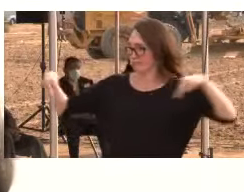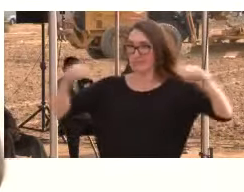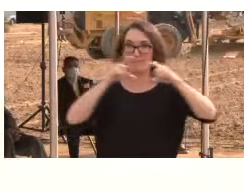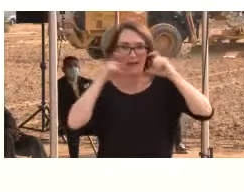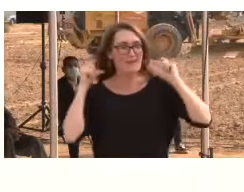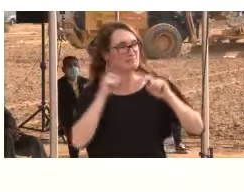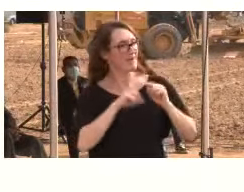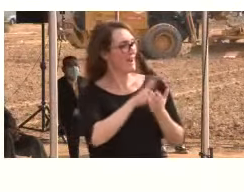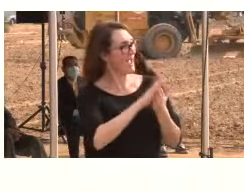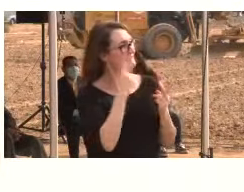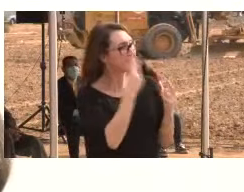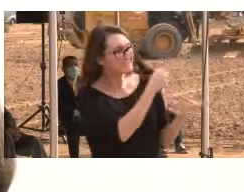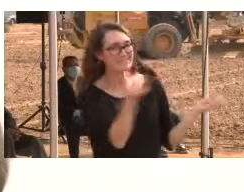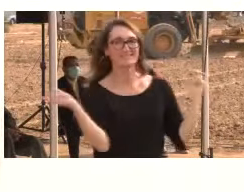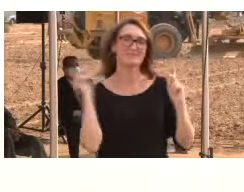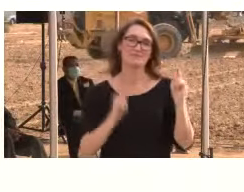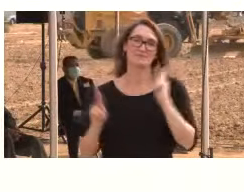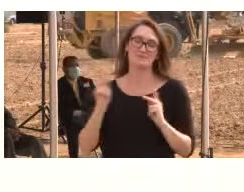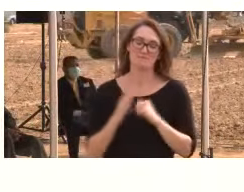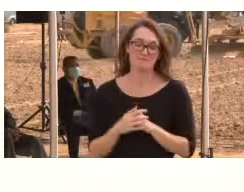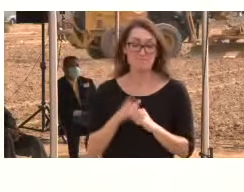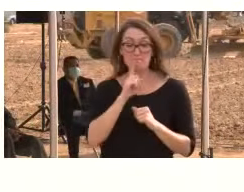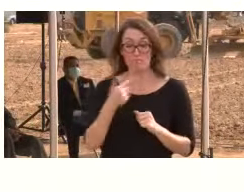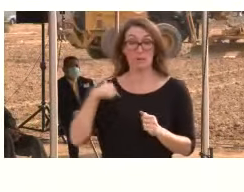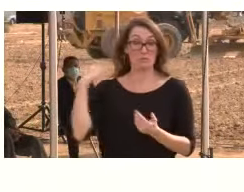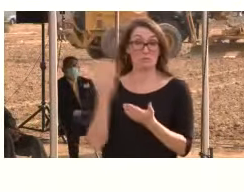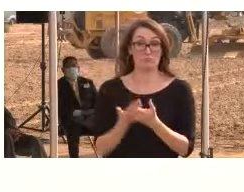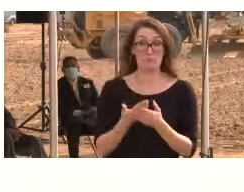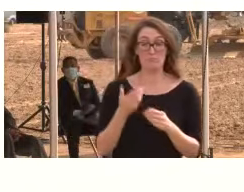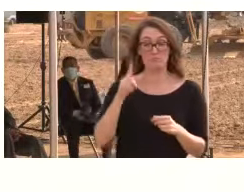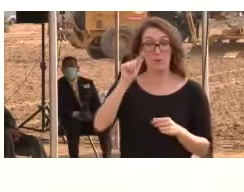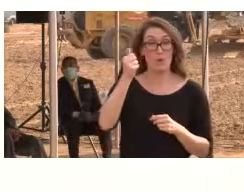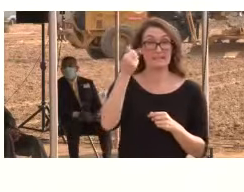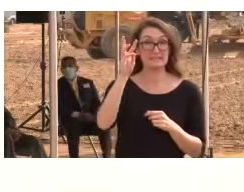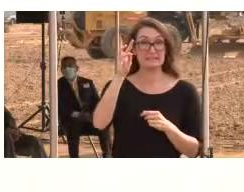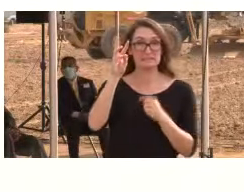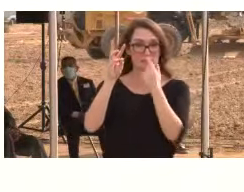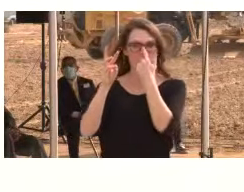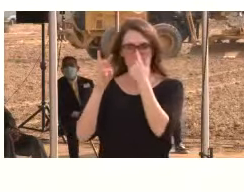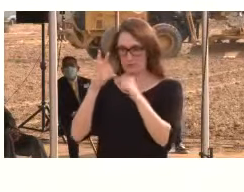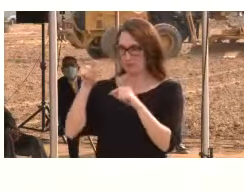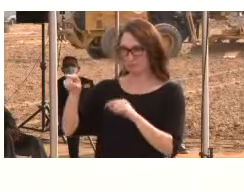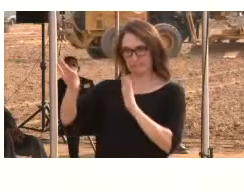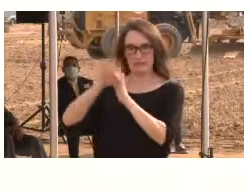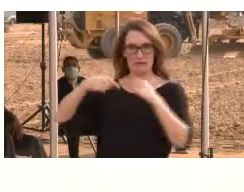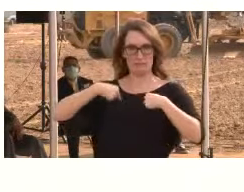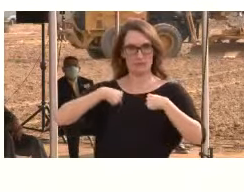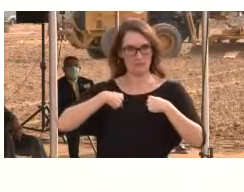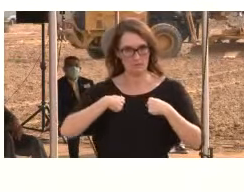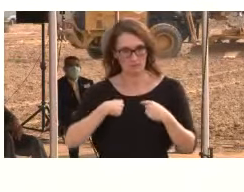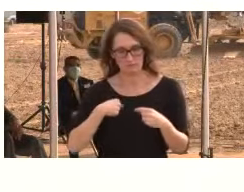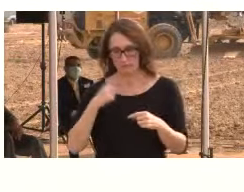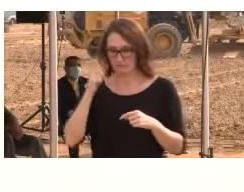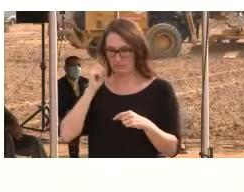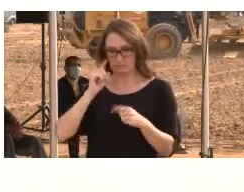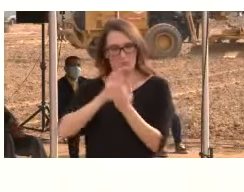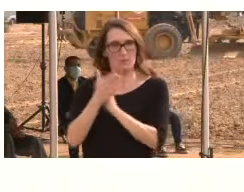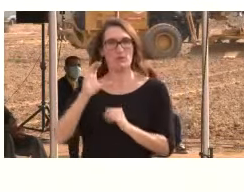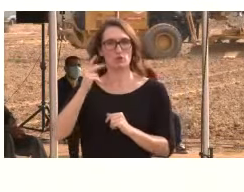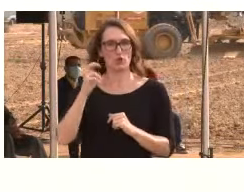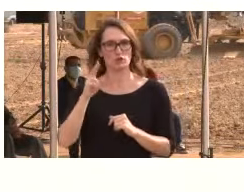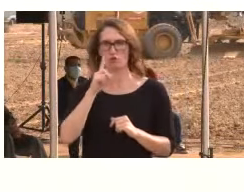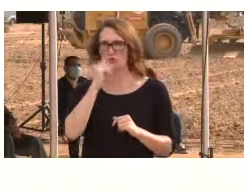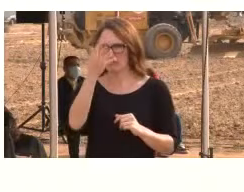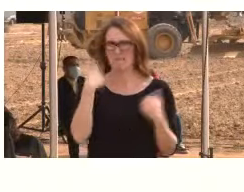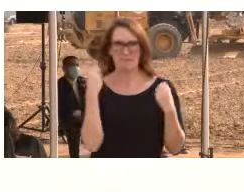When I arrived here in 2016 and the board selected me to be the chancellor of this great district, there were many gaps that needed to be